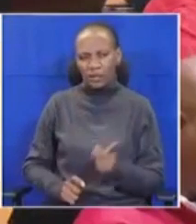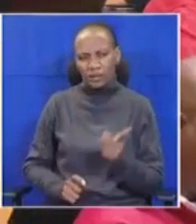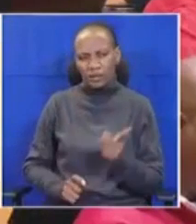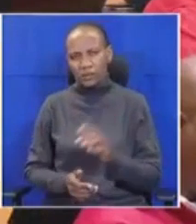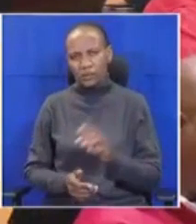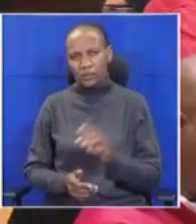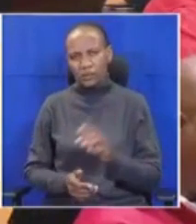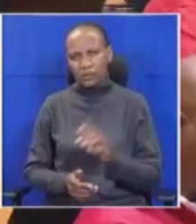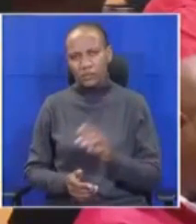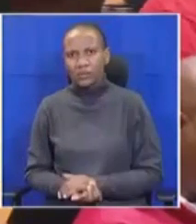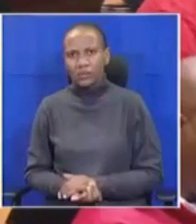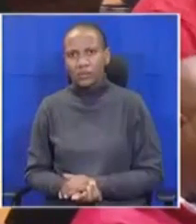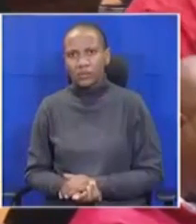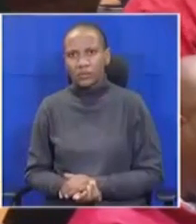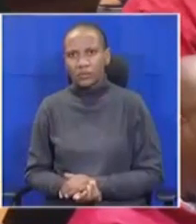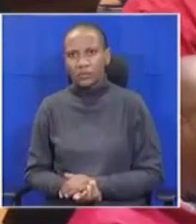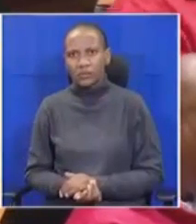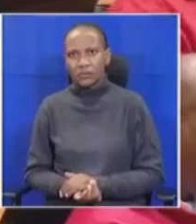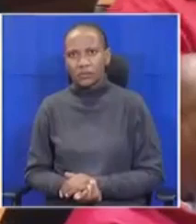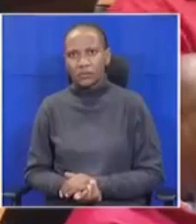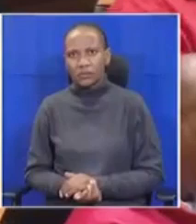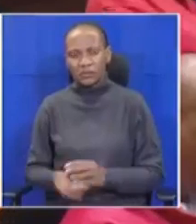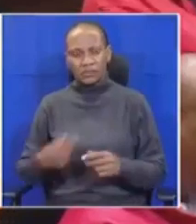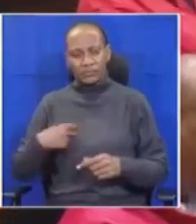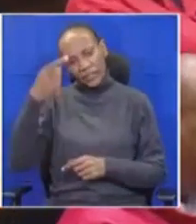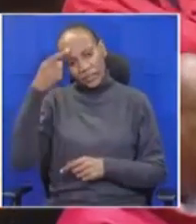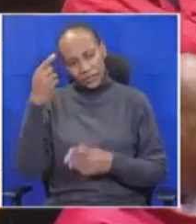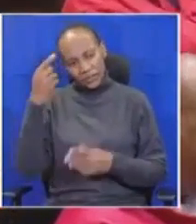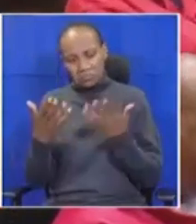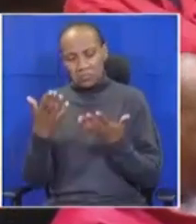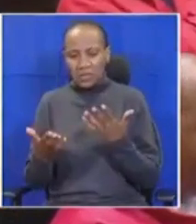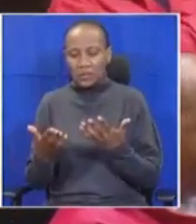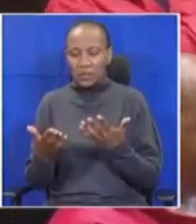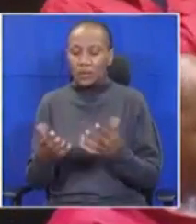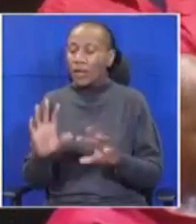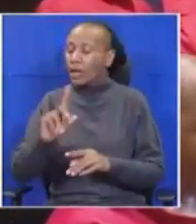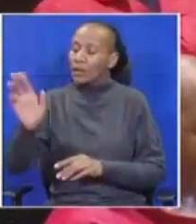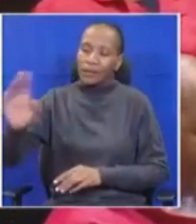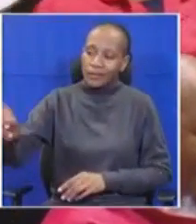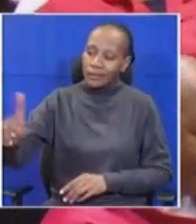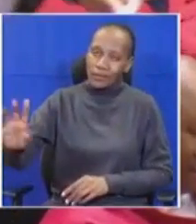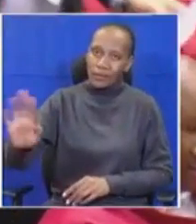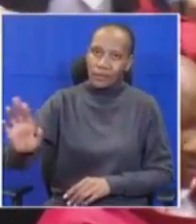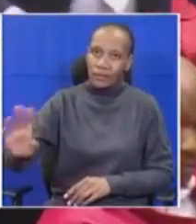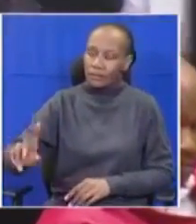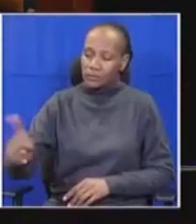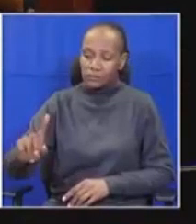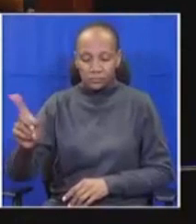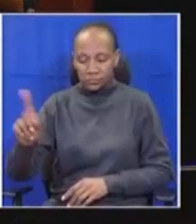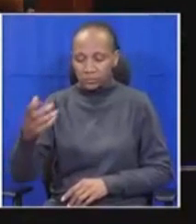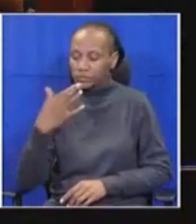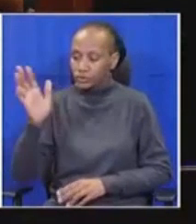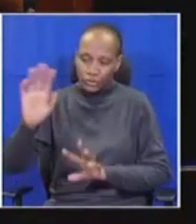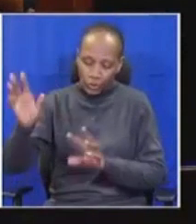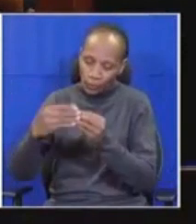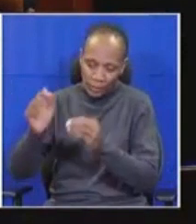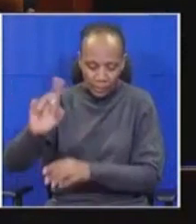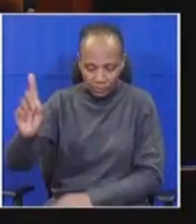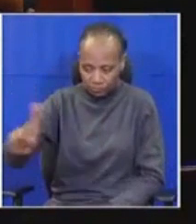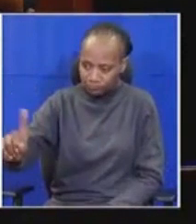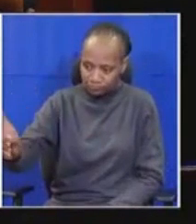He's been in and out of sleep for a while, so I thought maybe the President could take him for a walk outside. No, Honourable take Member.